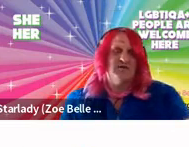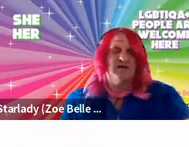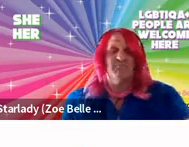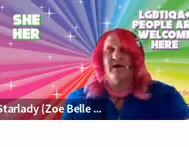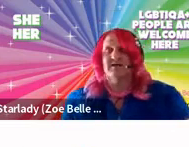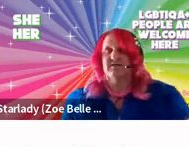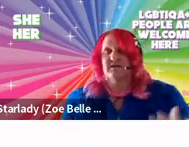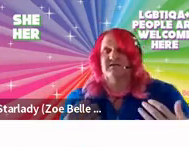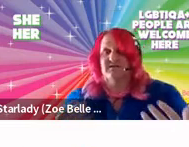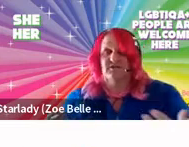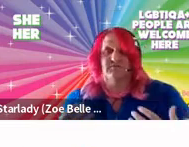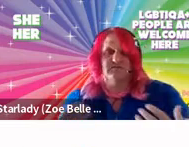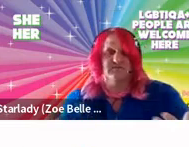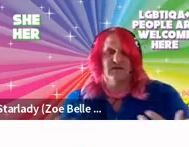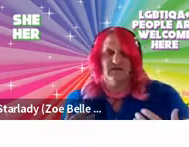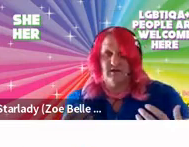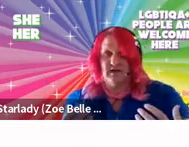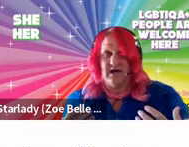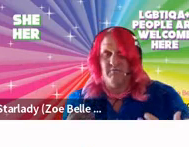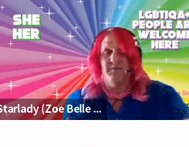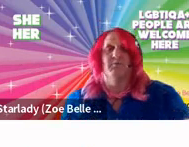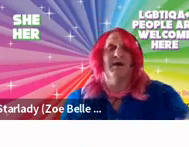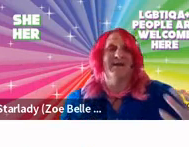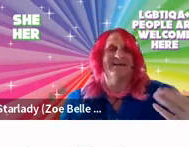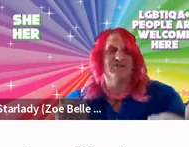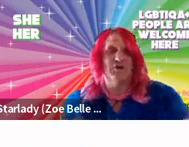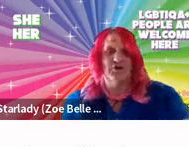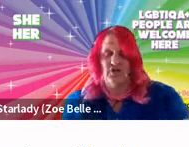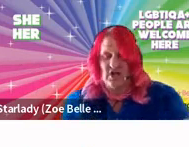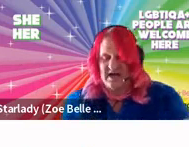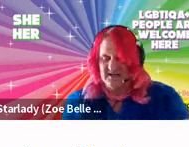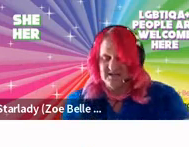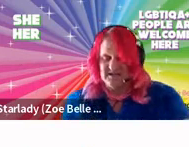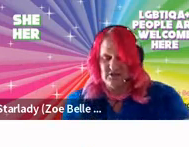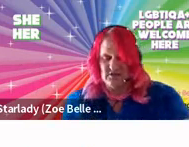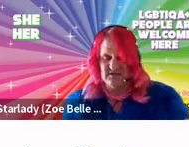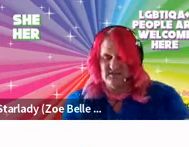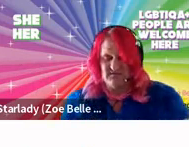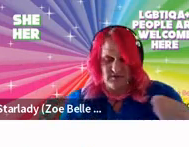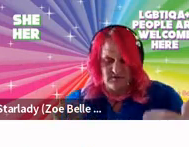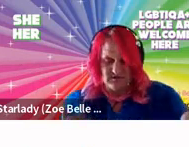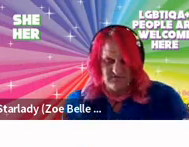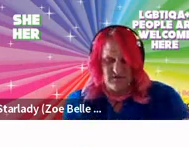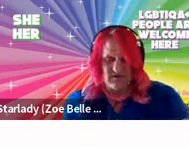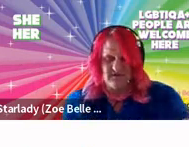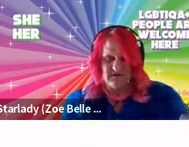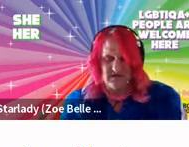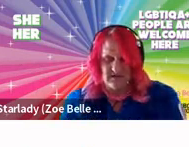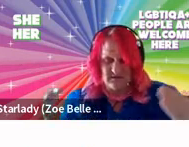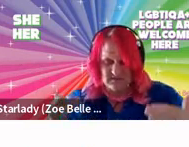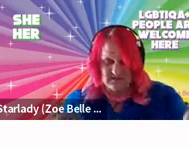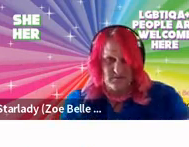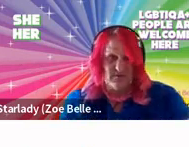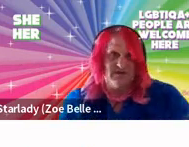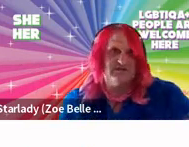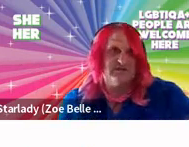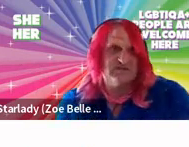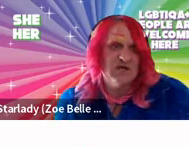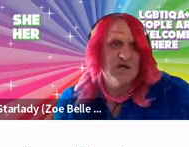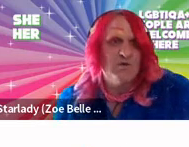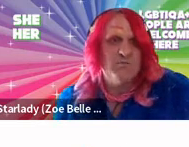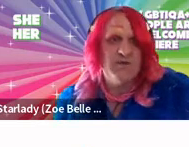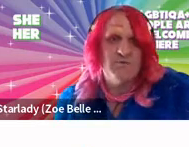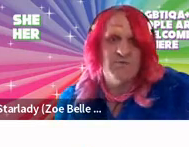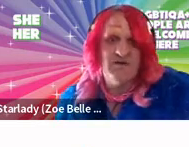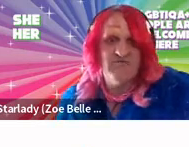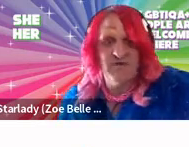might impact, I guess, in terms of like how people might internalize those feelings and those